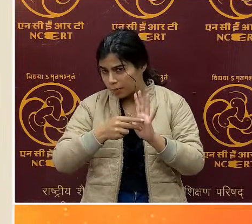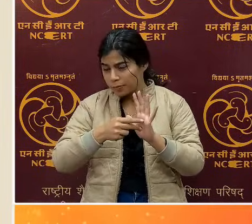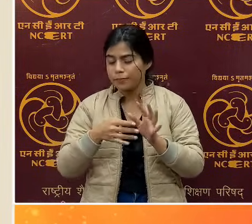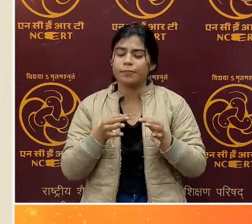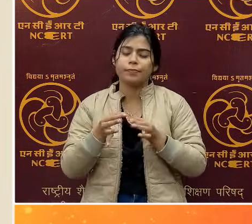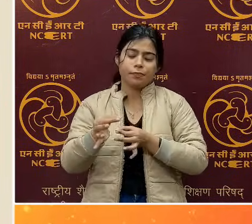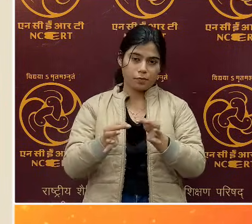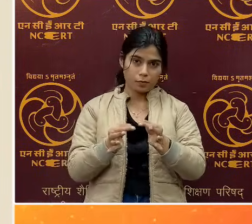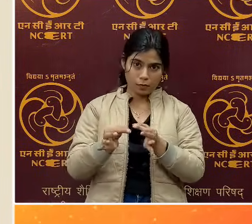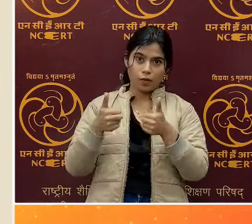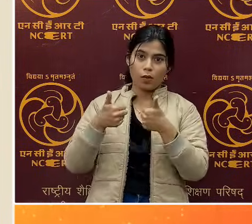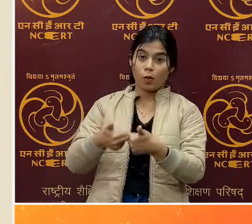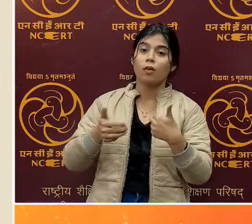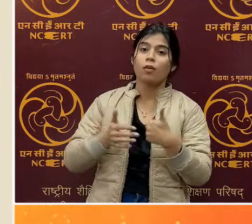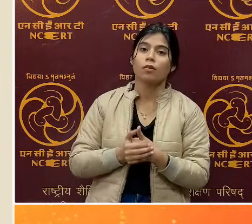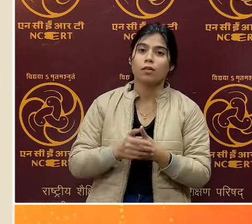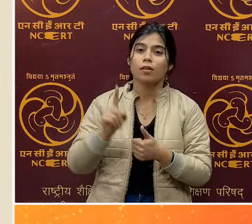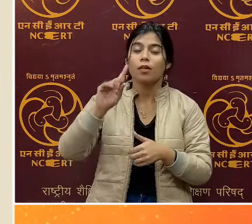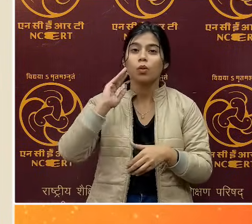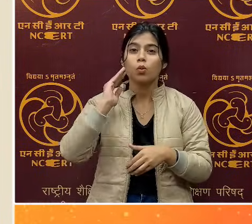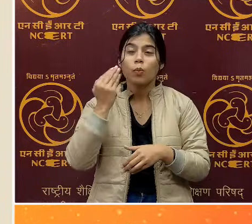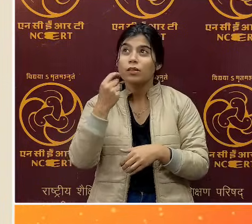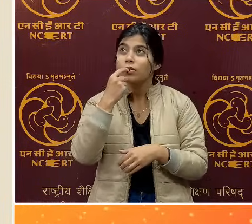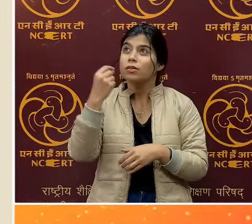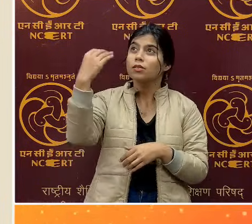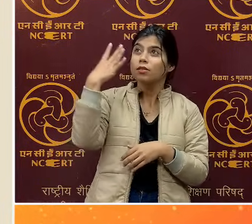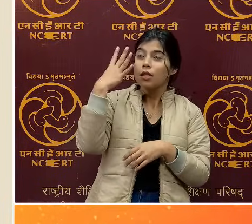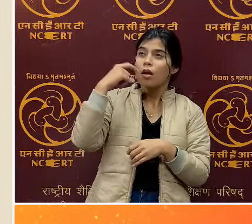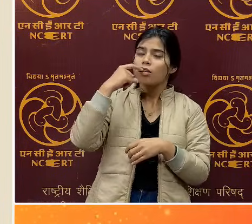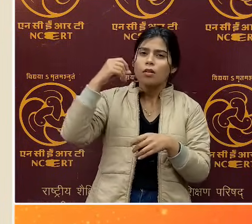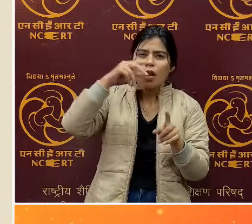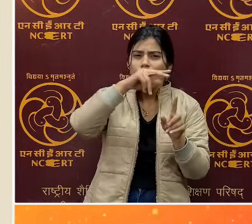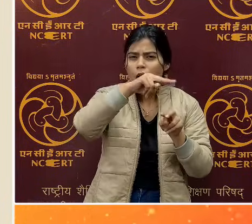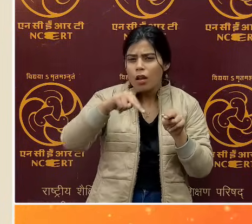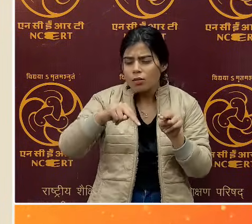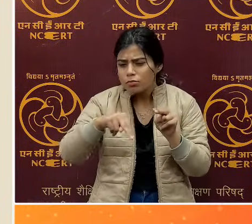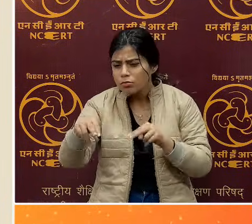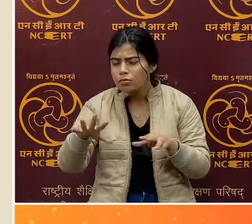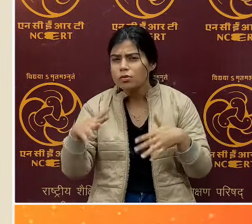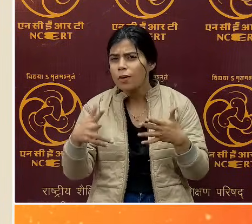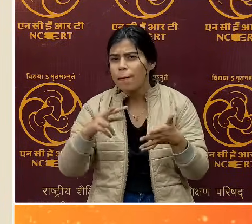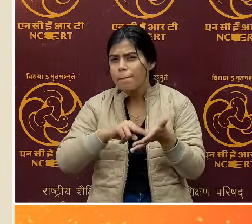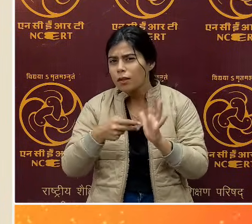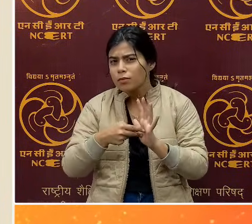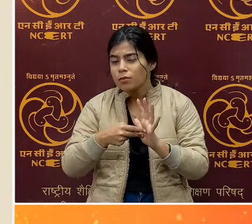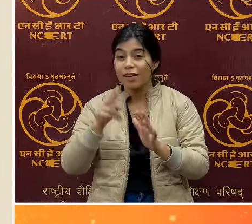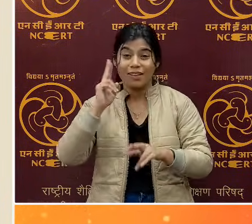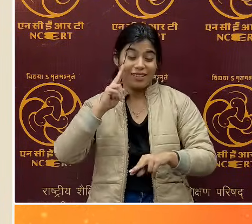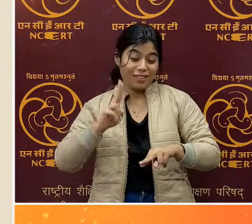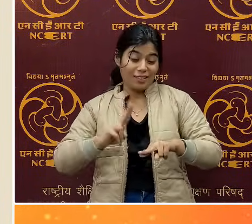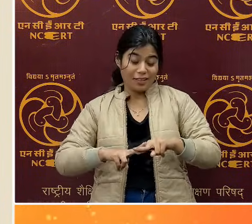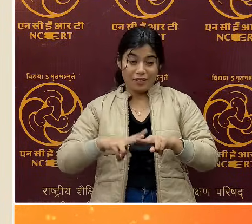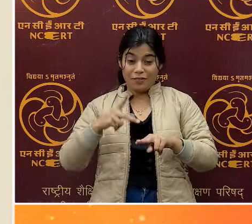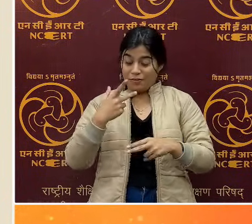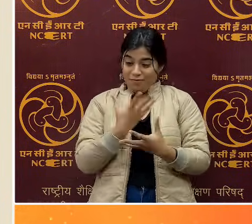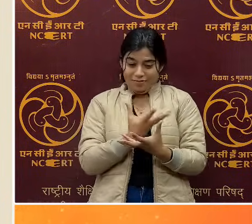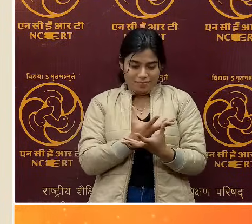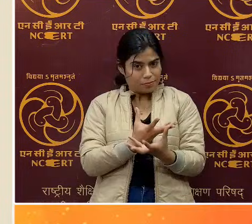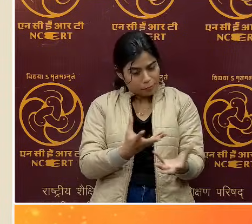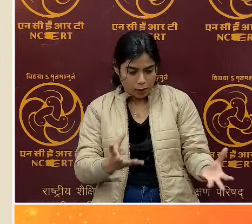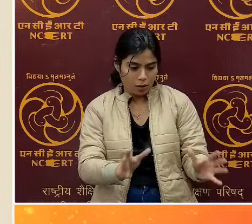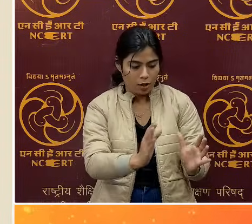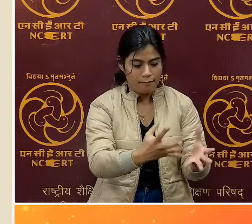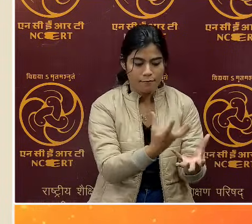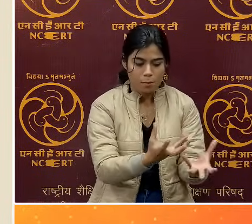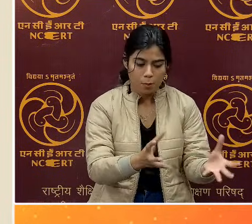we see light getting reflected? Reflection is simply what? When the light is hitting the object Yes. and it